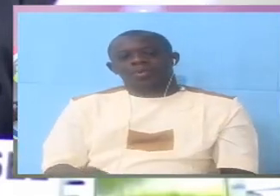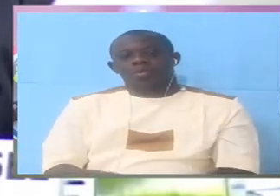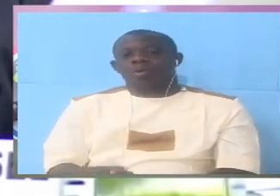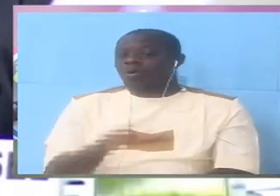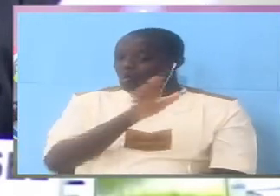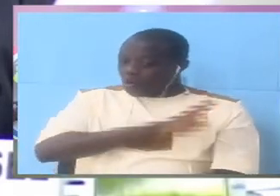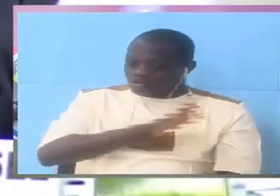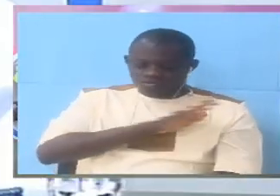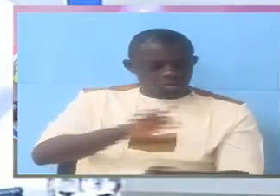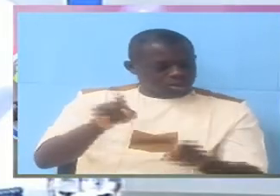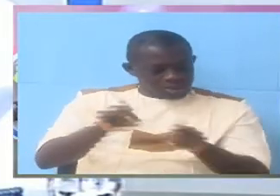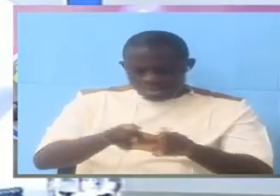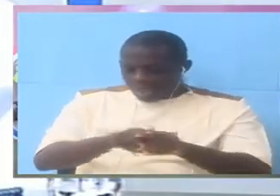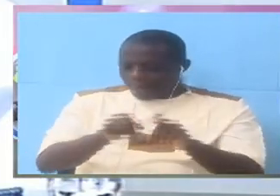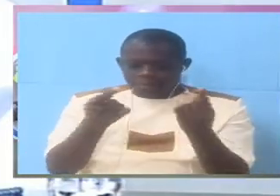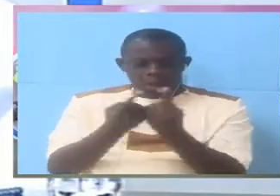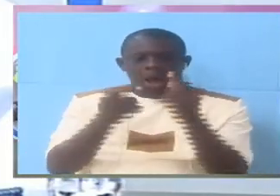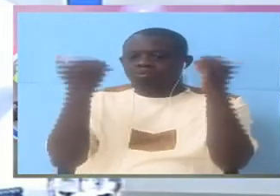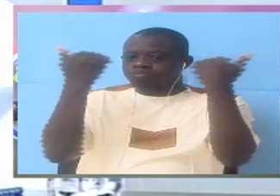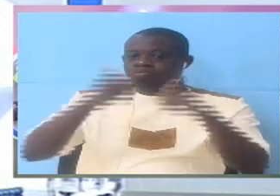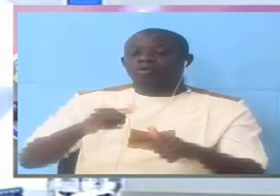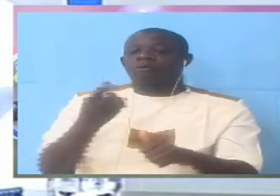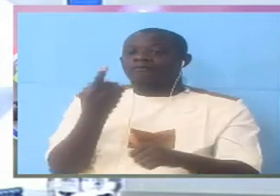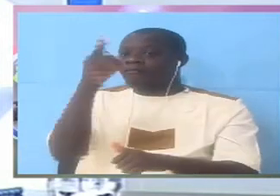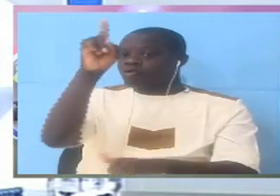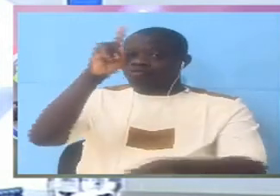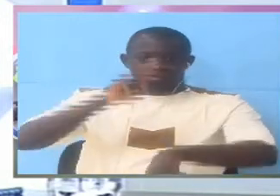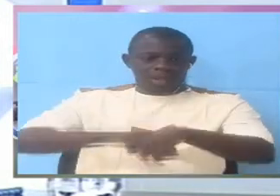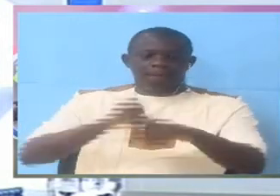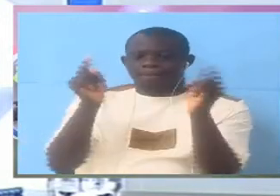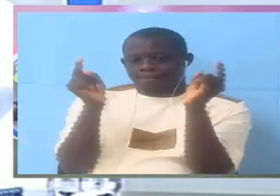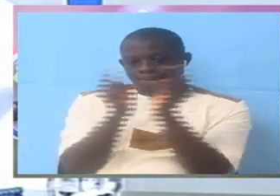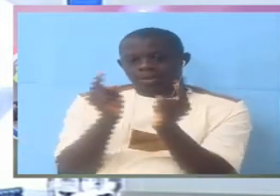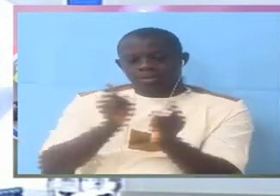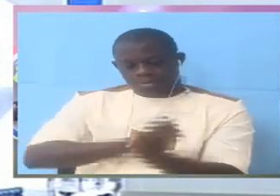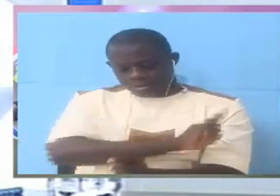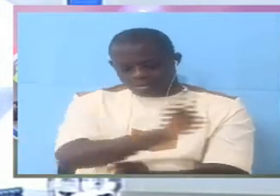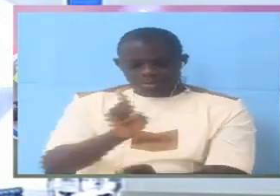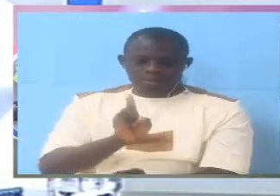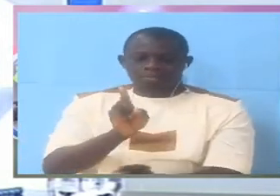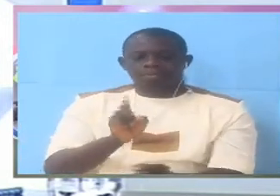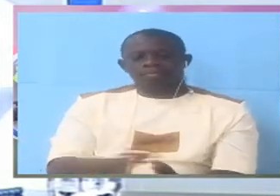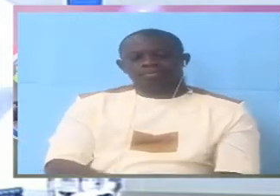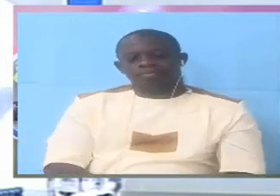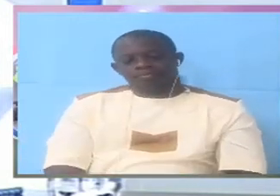Salimina also the same thing. That was the first time meeting them.